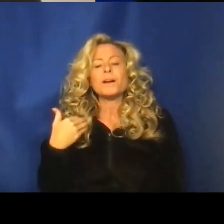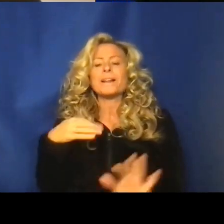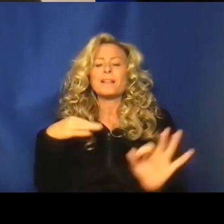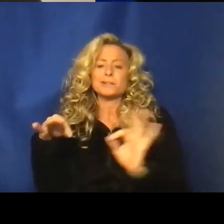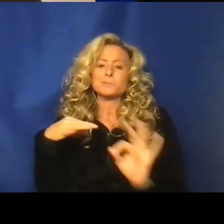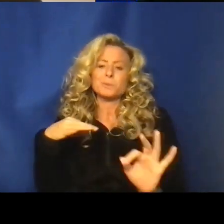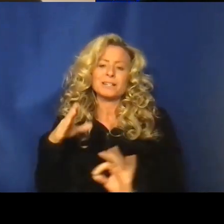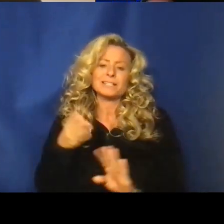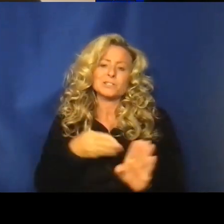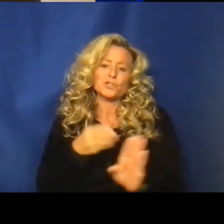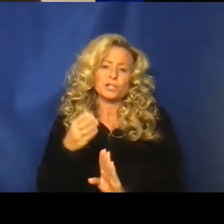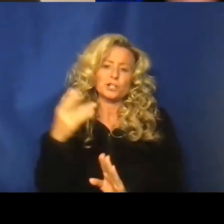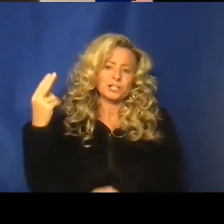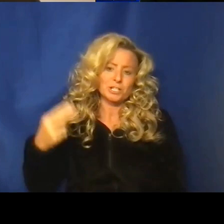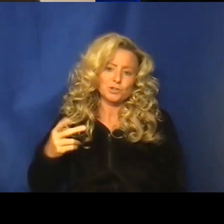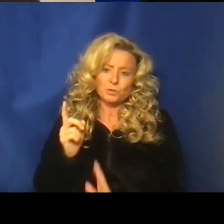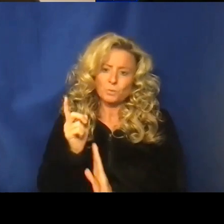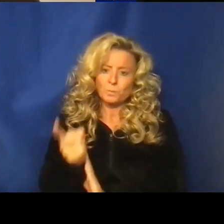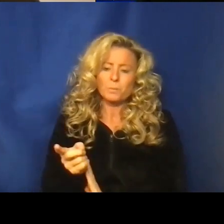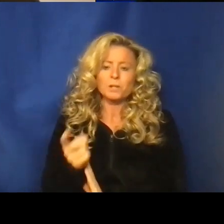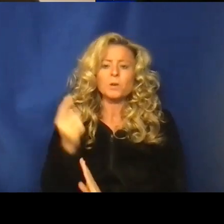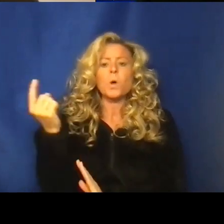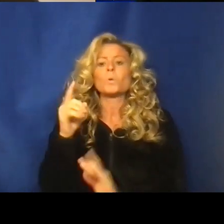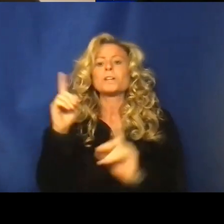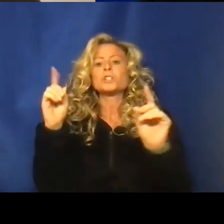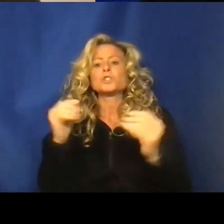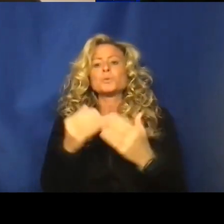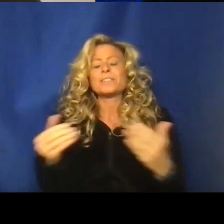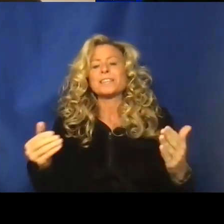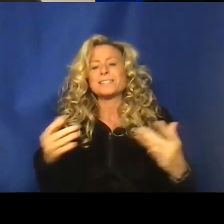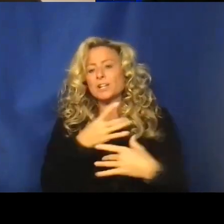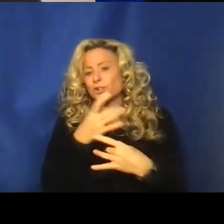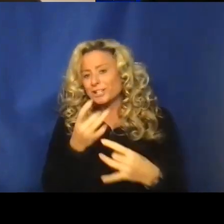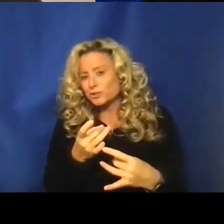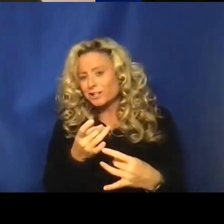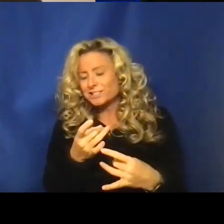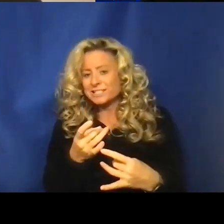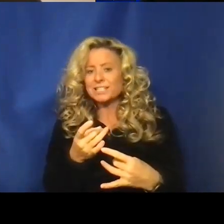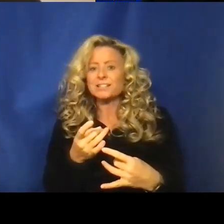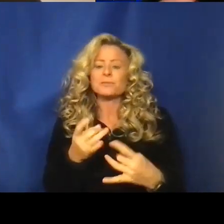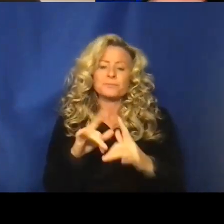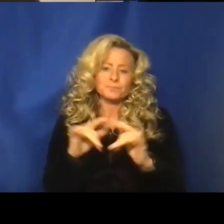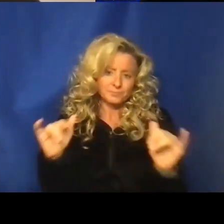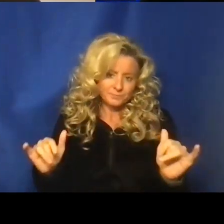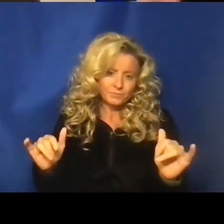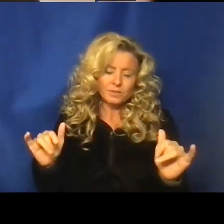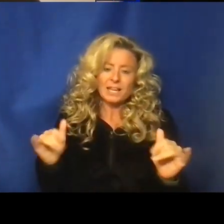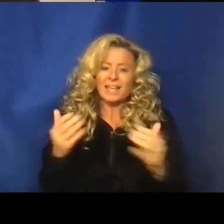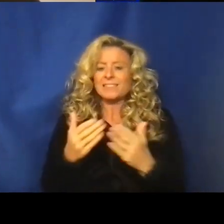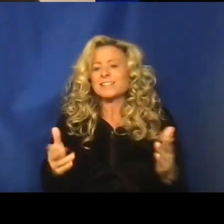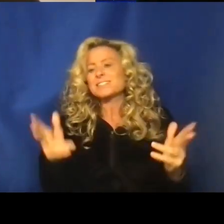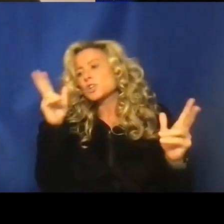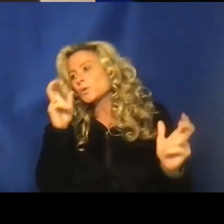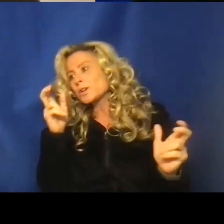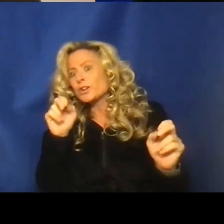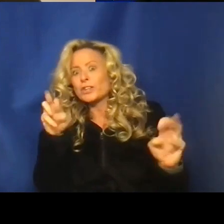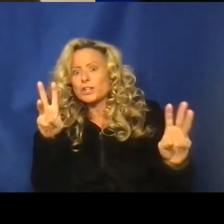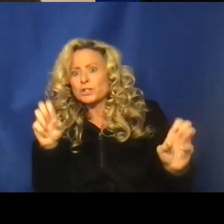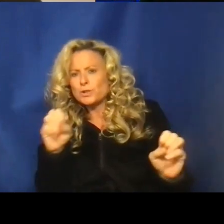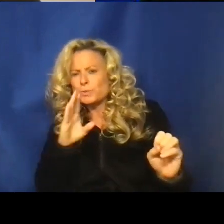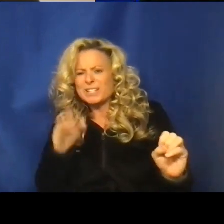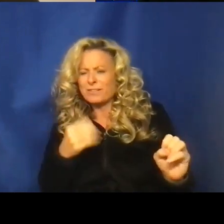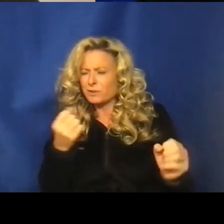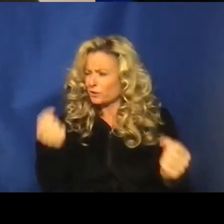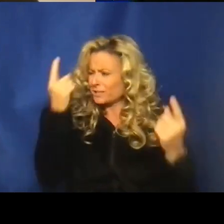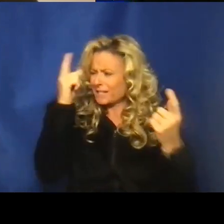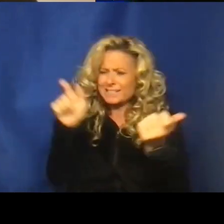in a minute. So he's always doing things that are interesting and on the forefront and things that you kind of hear about in the news, but maybe not always